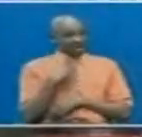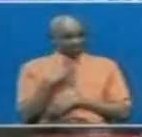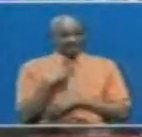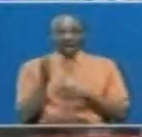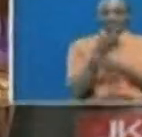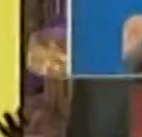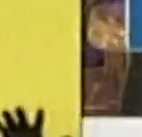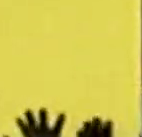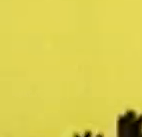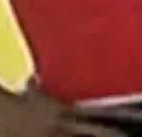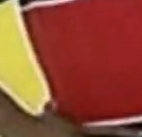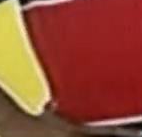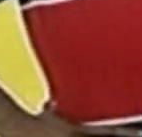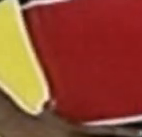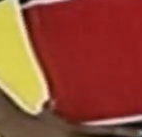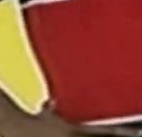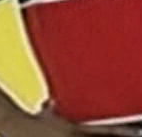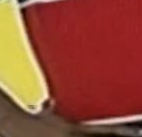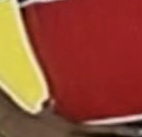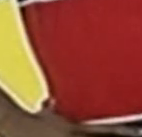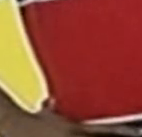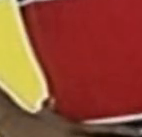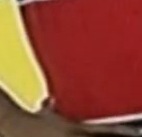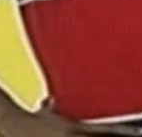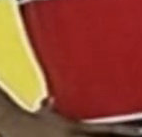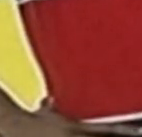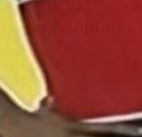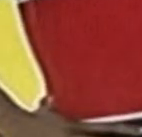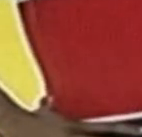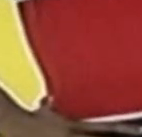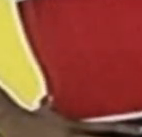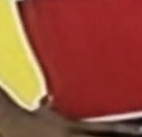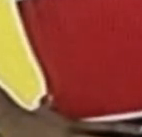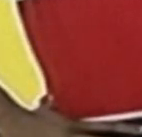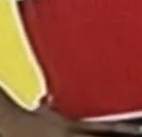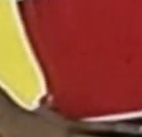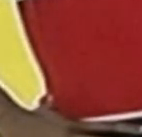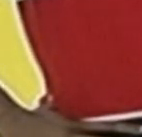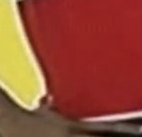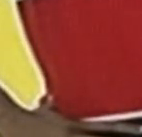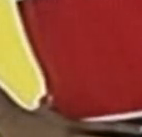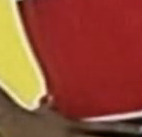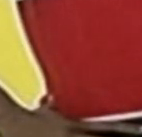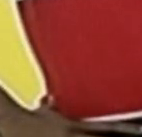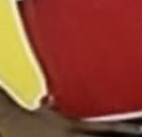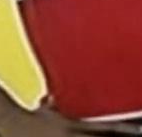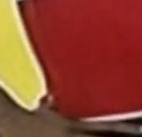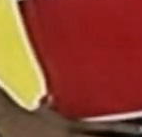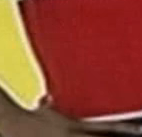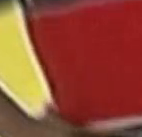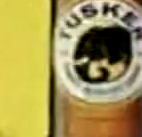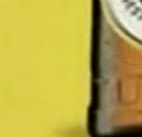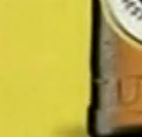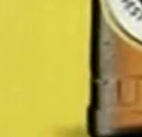Ambassador Martin Kimani of UNON and UNEP. So, gentlemen, the attacks in Mandera,